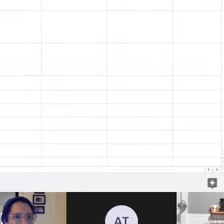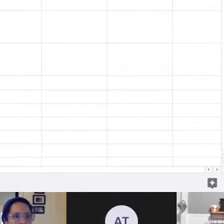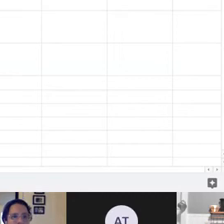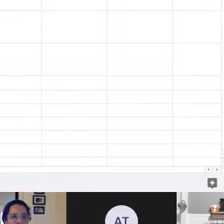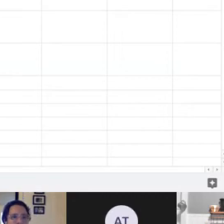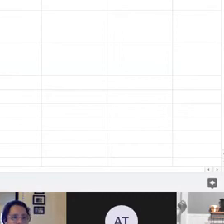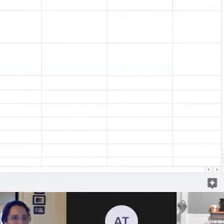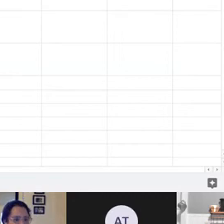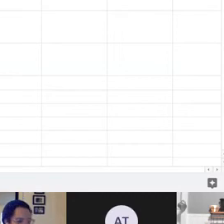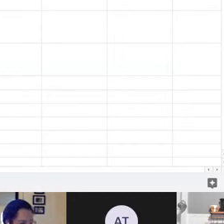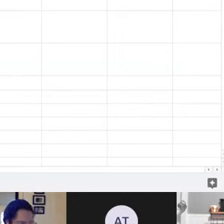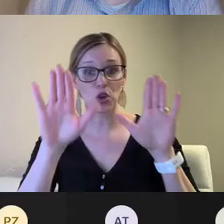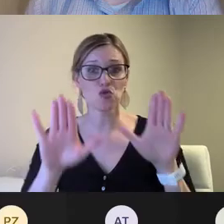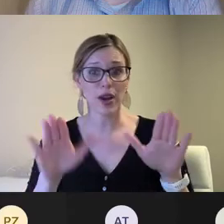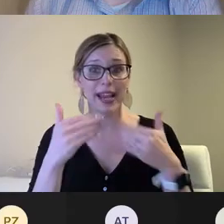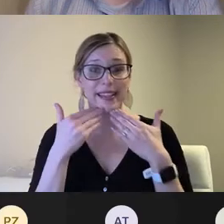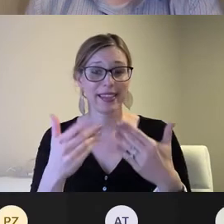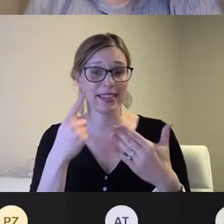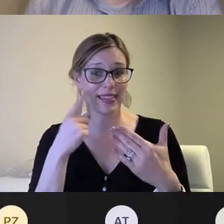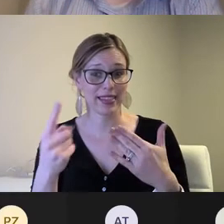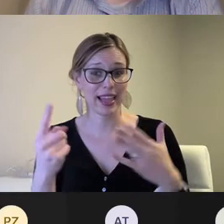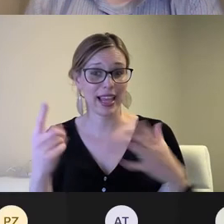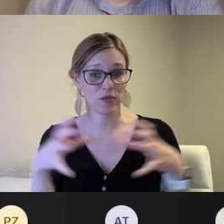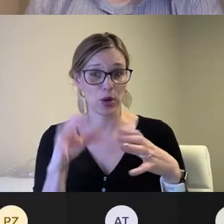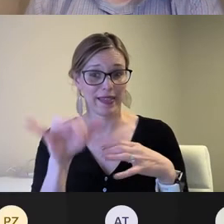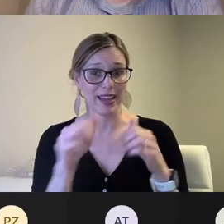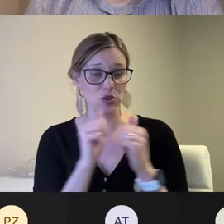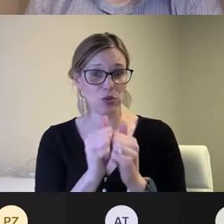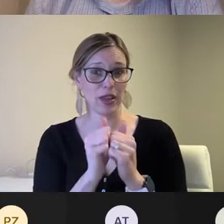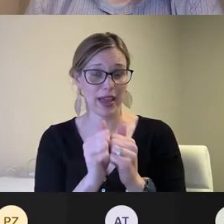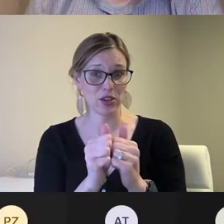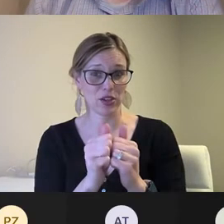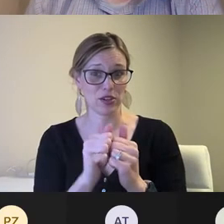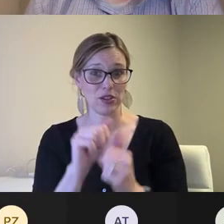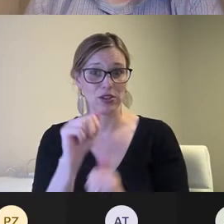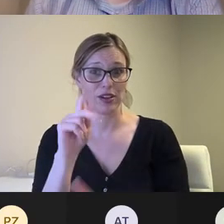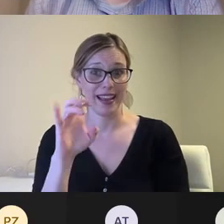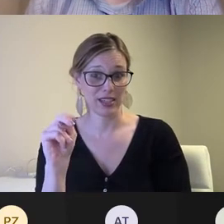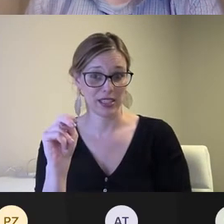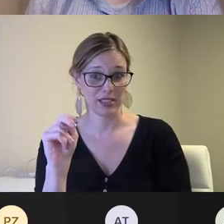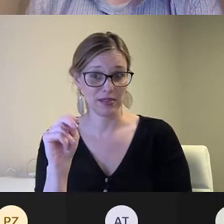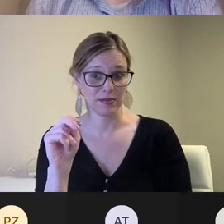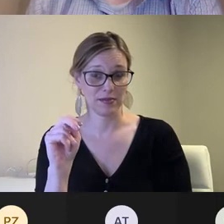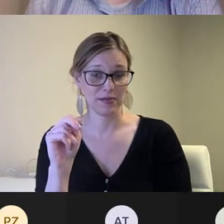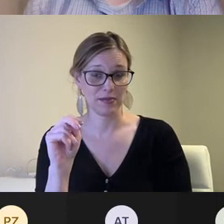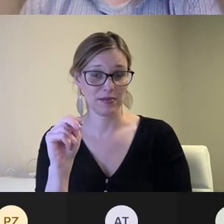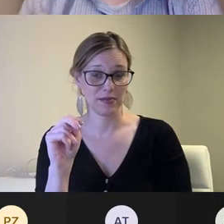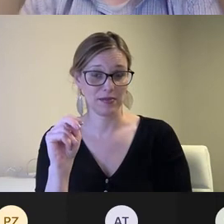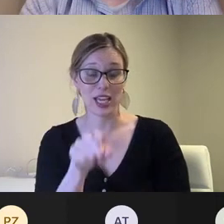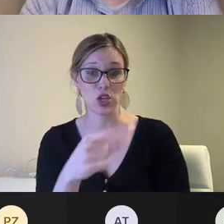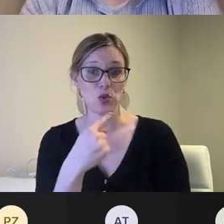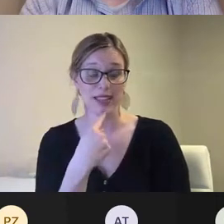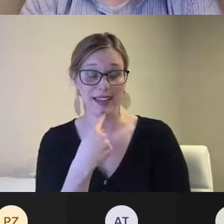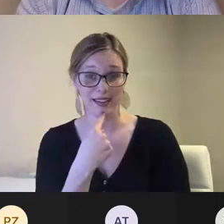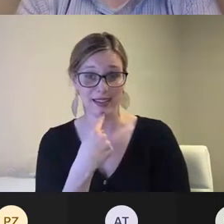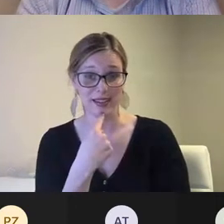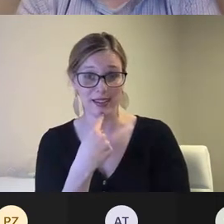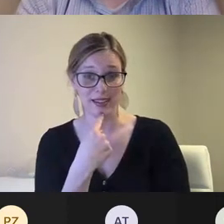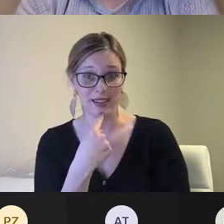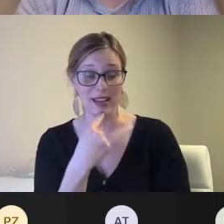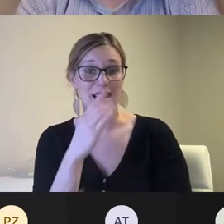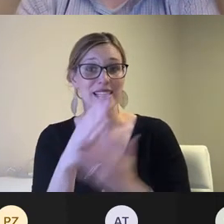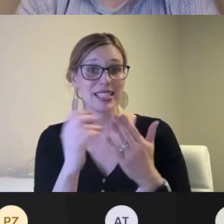Great. Thanks for putting that together, Kevin. And yes, like you mentioned,